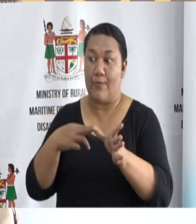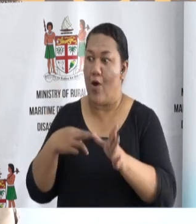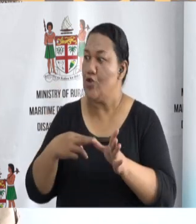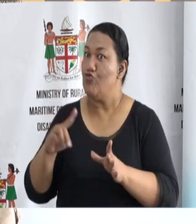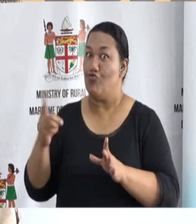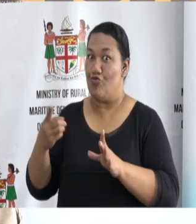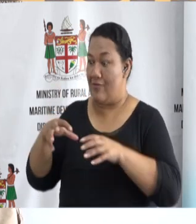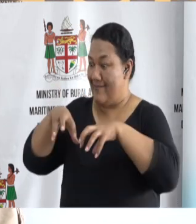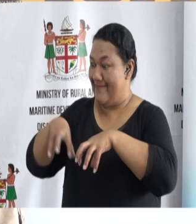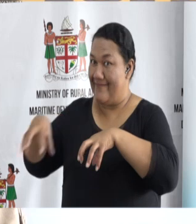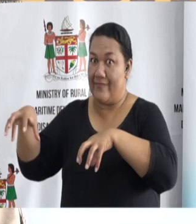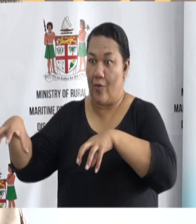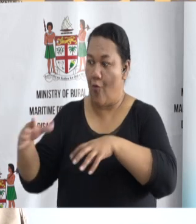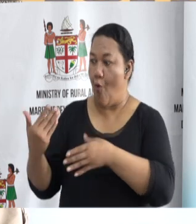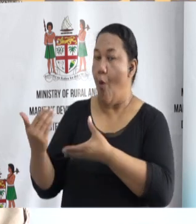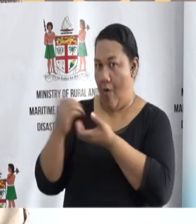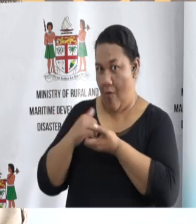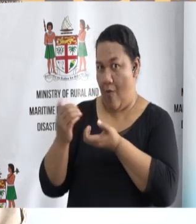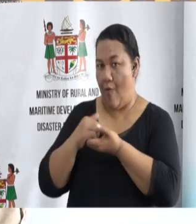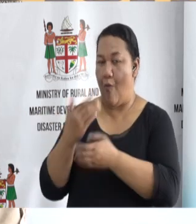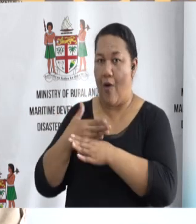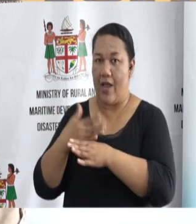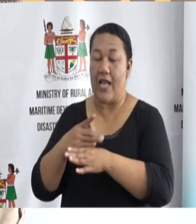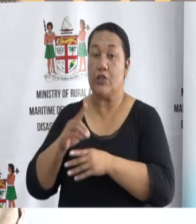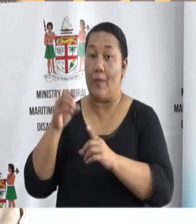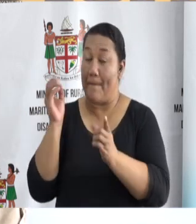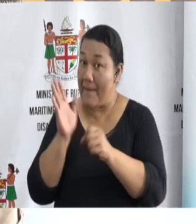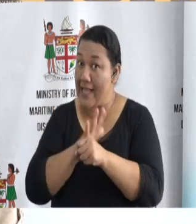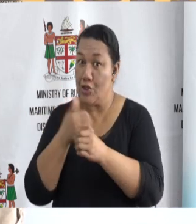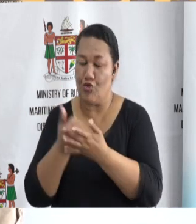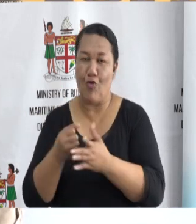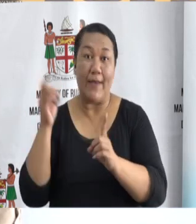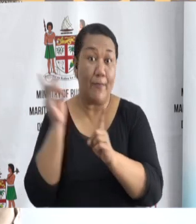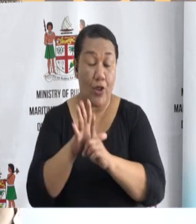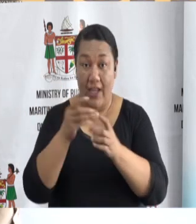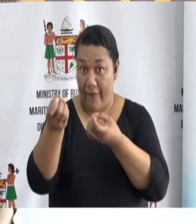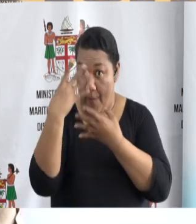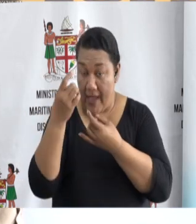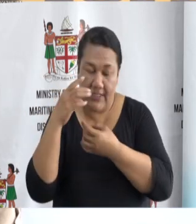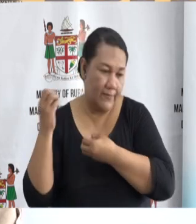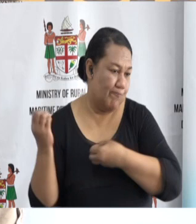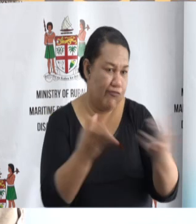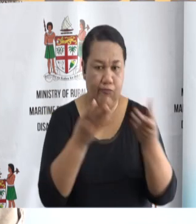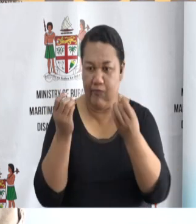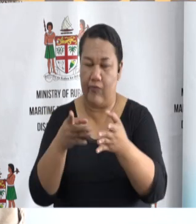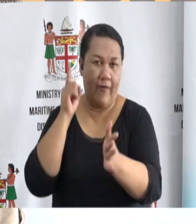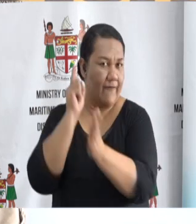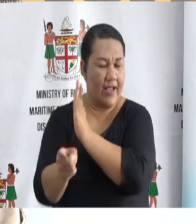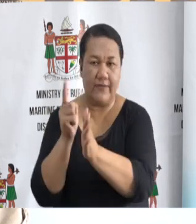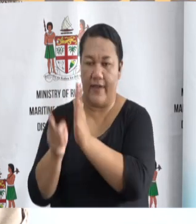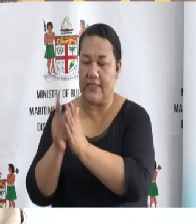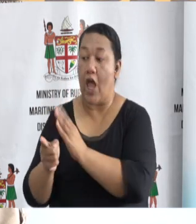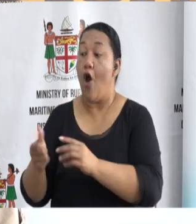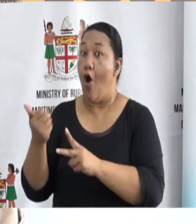event, and I'd like to acknowledge our first responders for working with us to ensure that key messages were delivered to people on